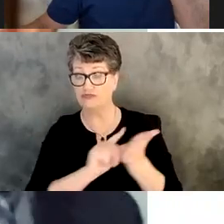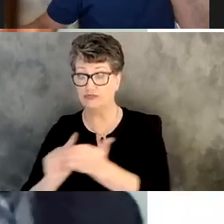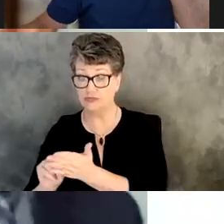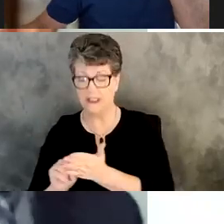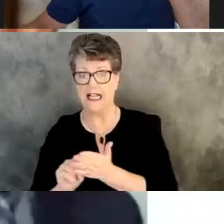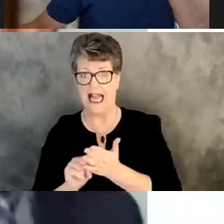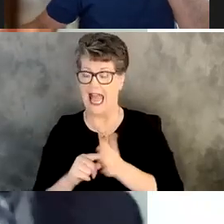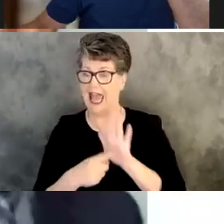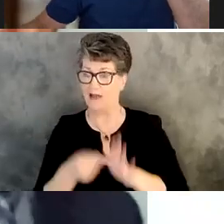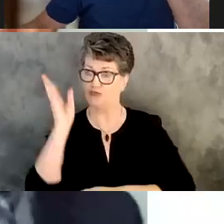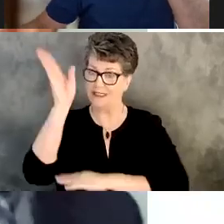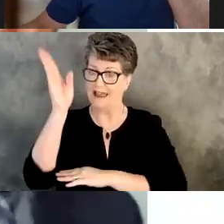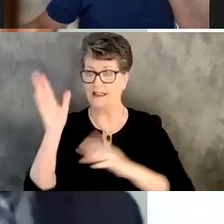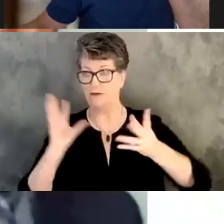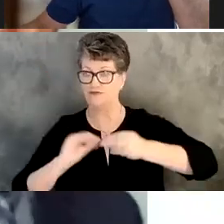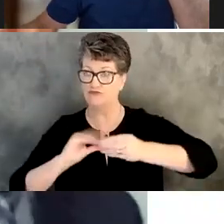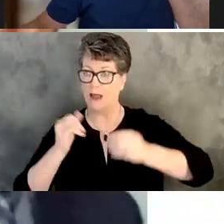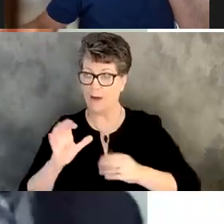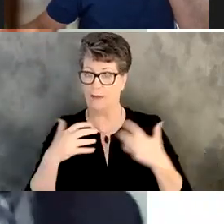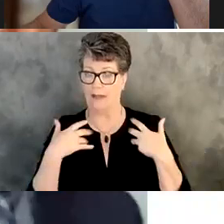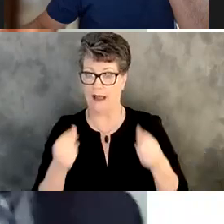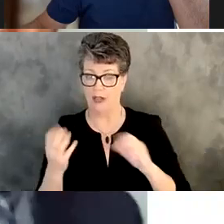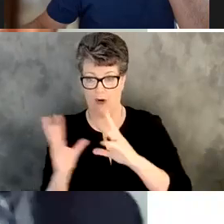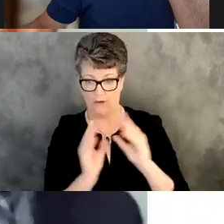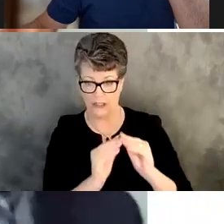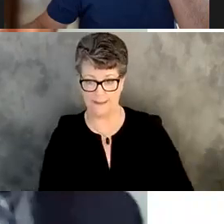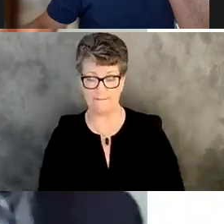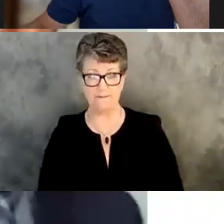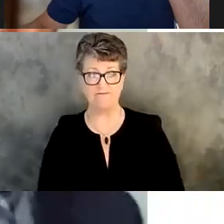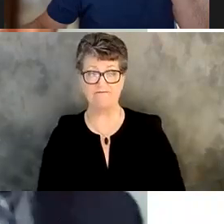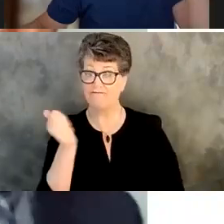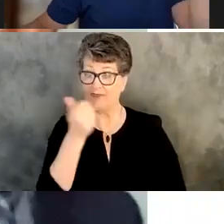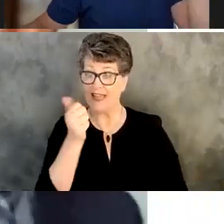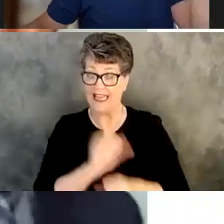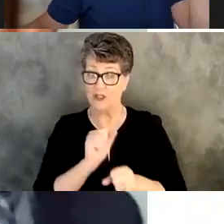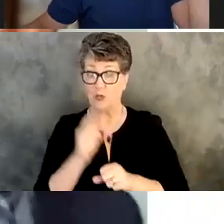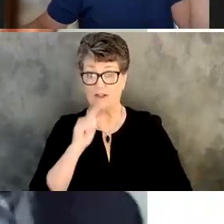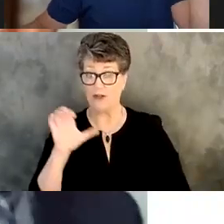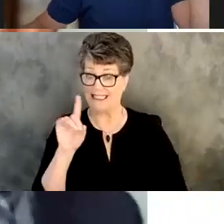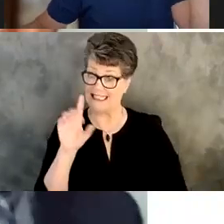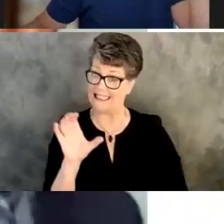presented at public health conferences. He has worked for the CDC,